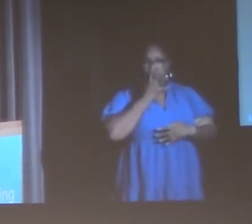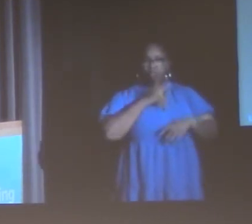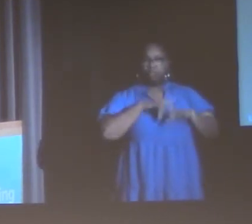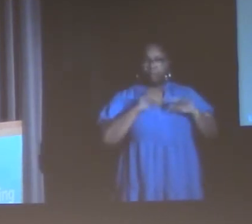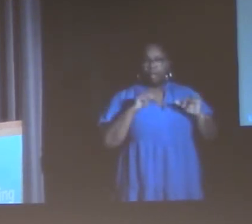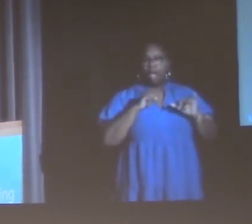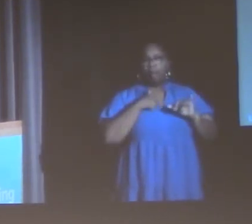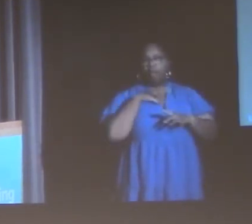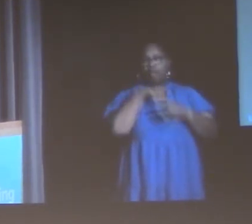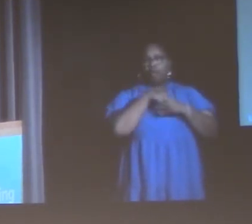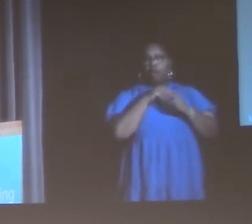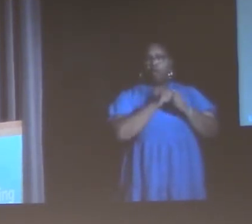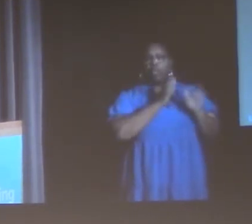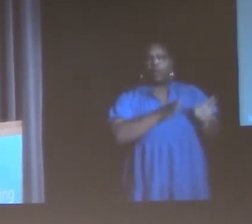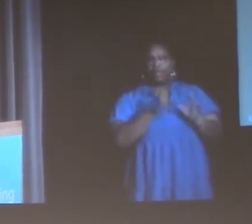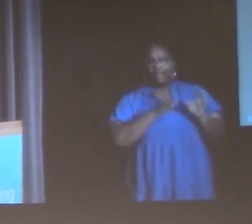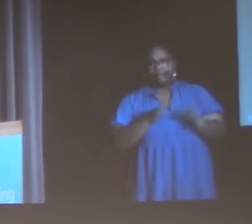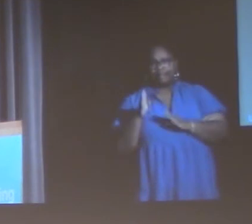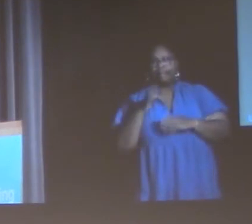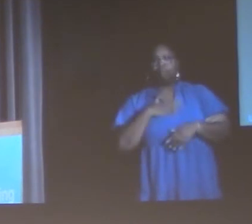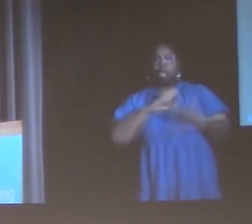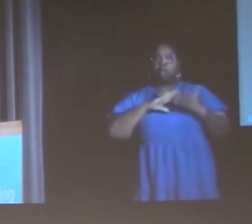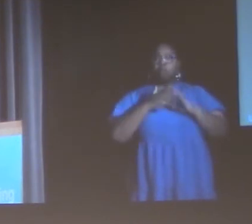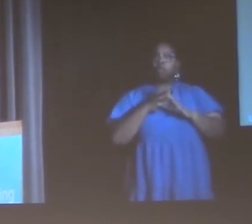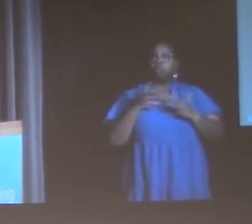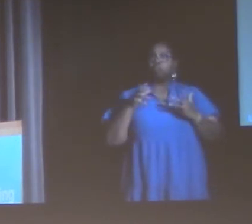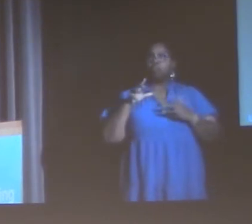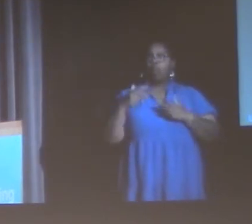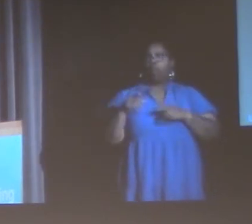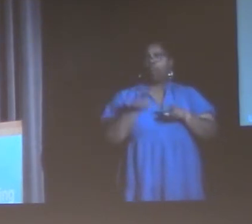part of and my community was a part of.